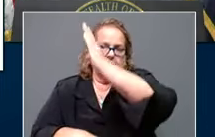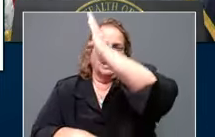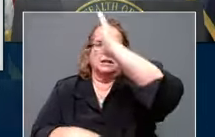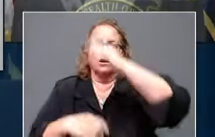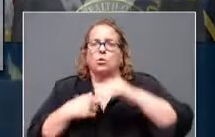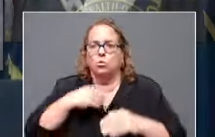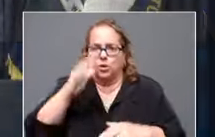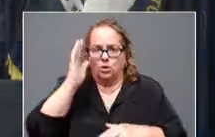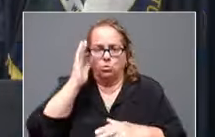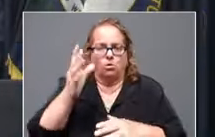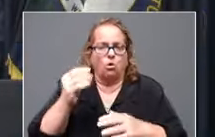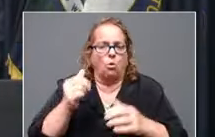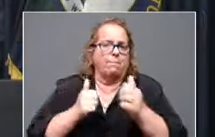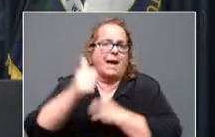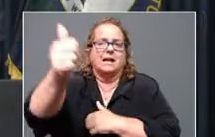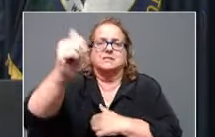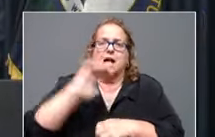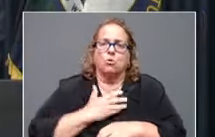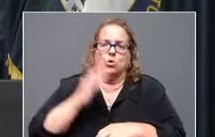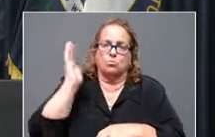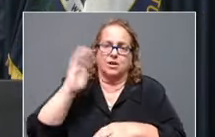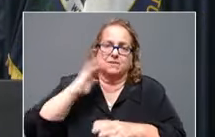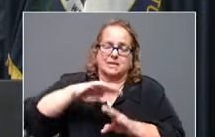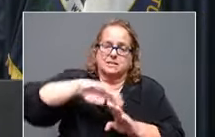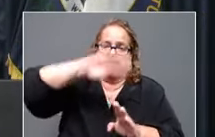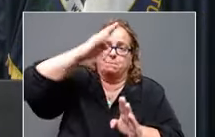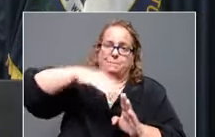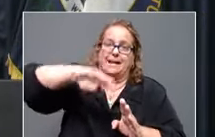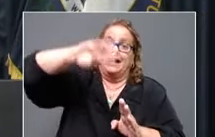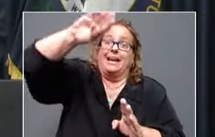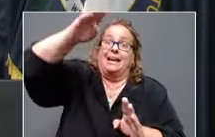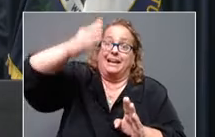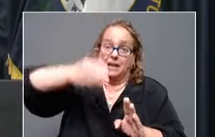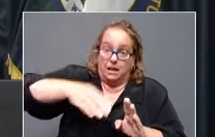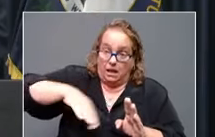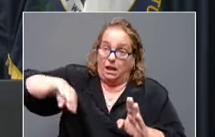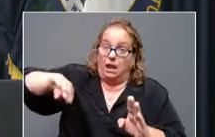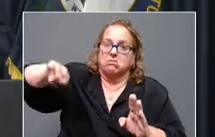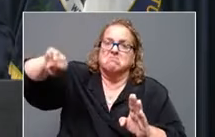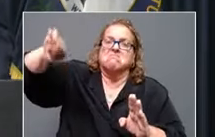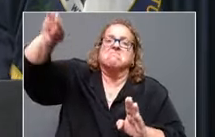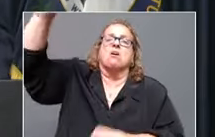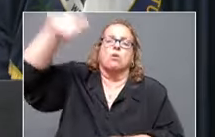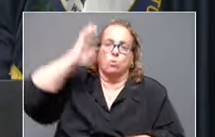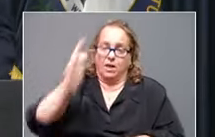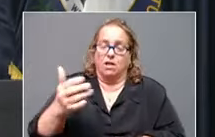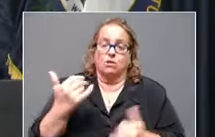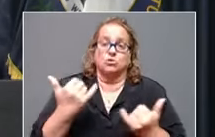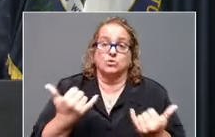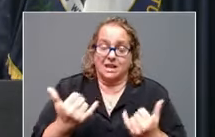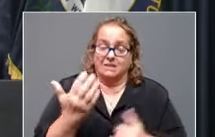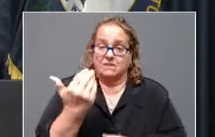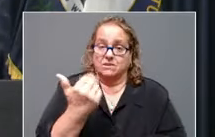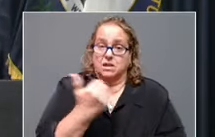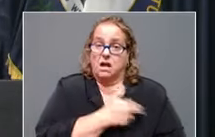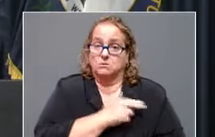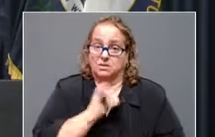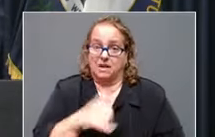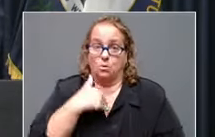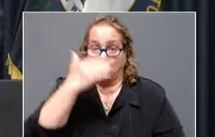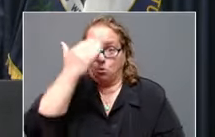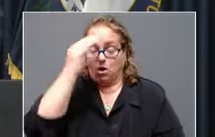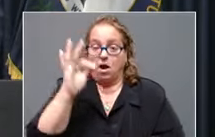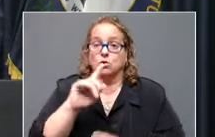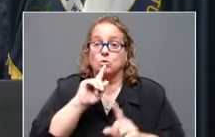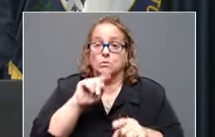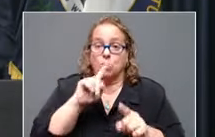hospitals in the state, that's more than 15% of the hospitals having staffing shortages. Folks, it has never been a joke all